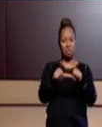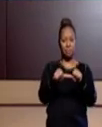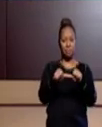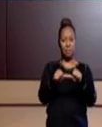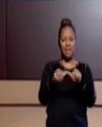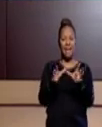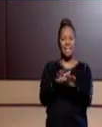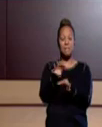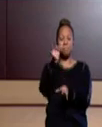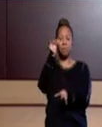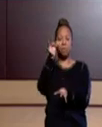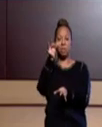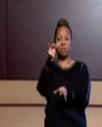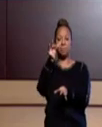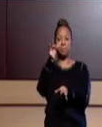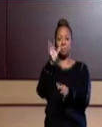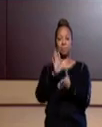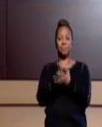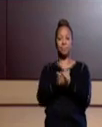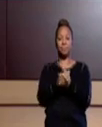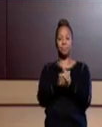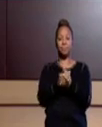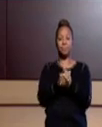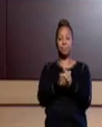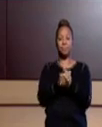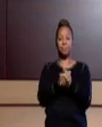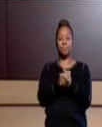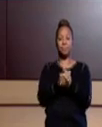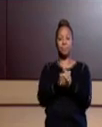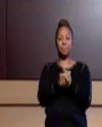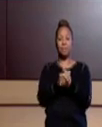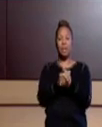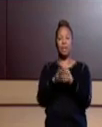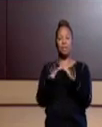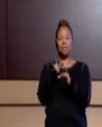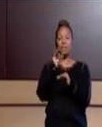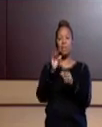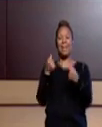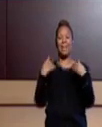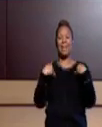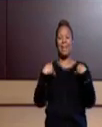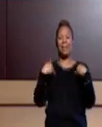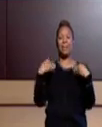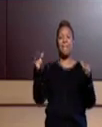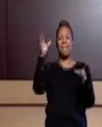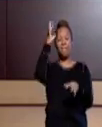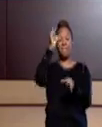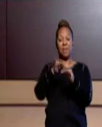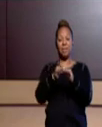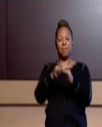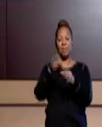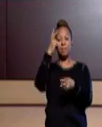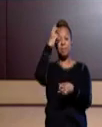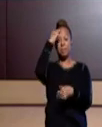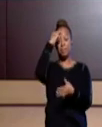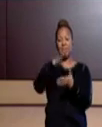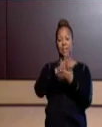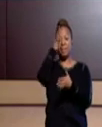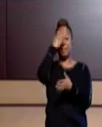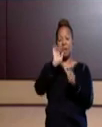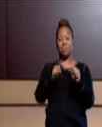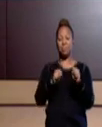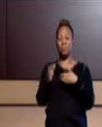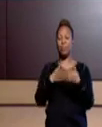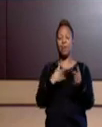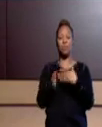And spiritually, they were spiritual enough and had enough faith enough to believe that God was able.